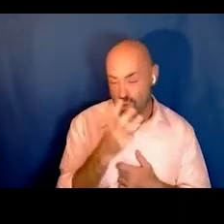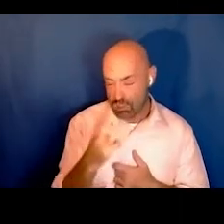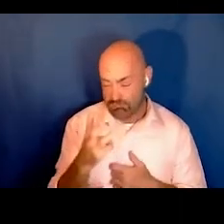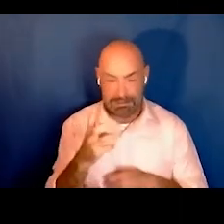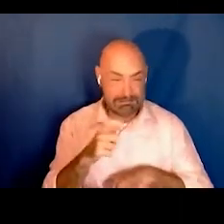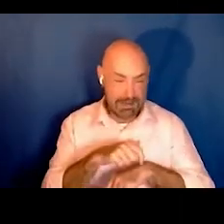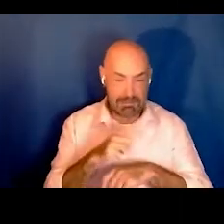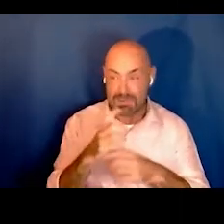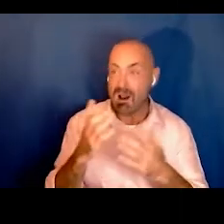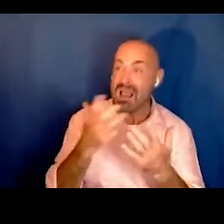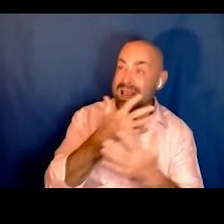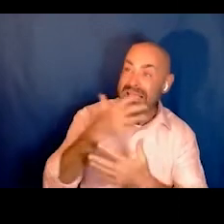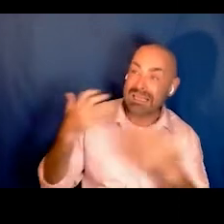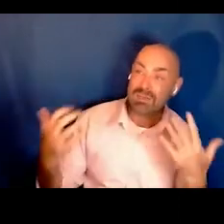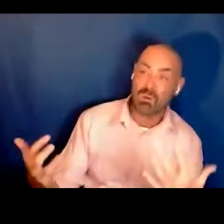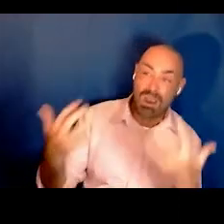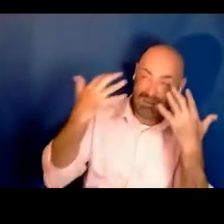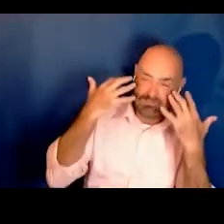heat wave.